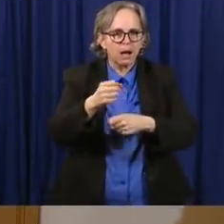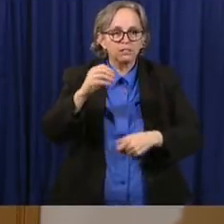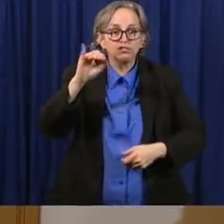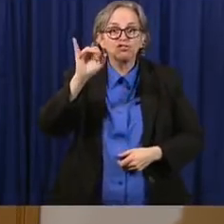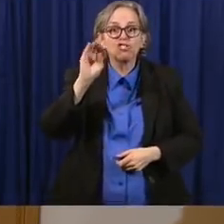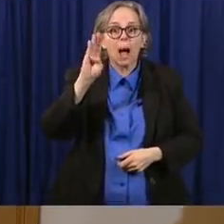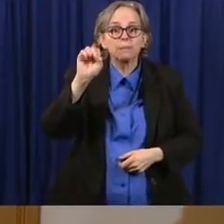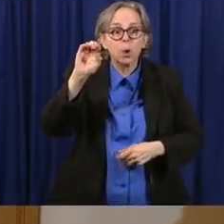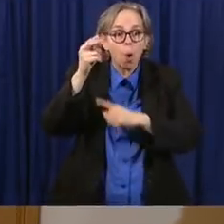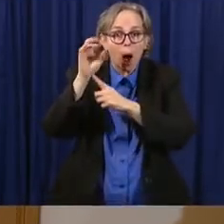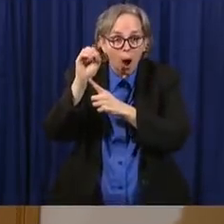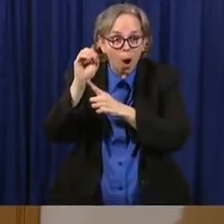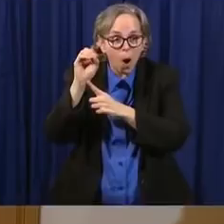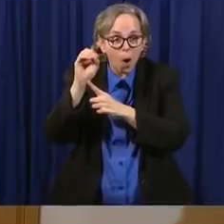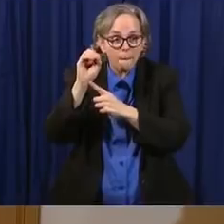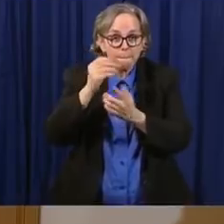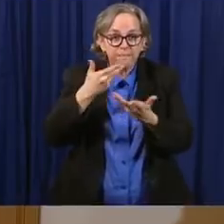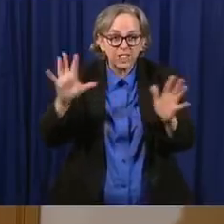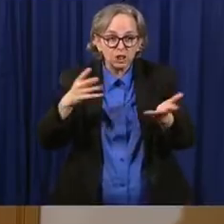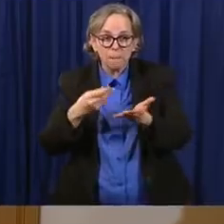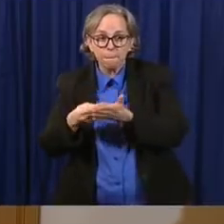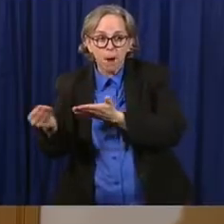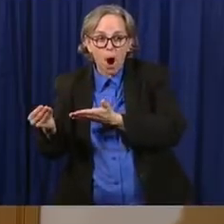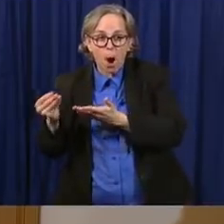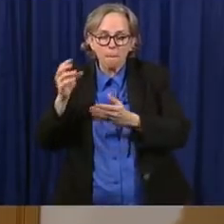3,100 cases, totaling more than 1 million